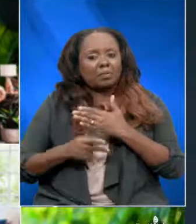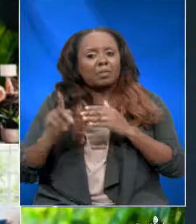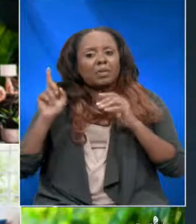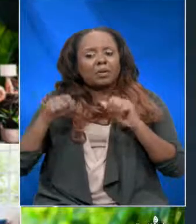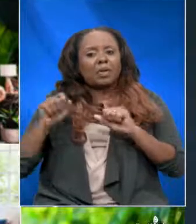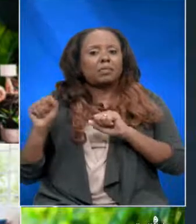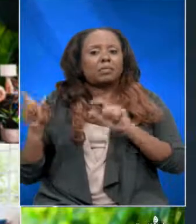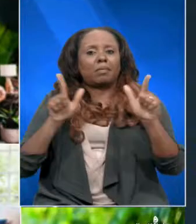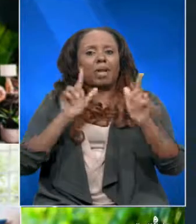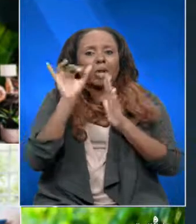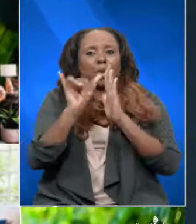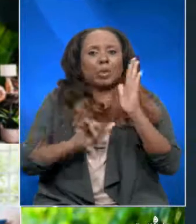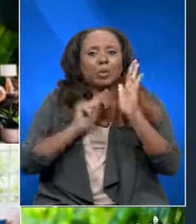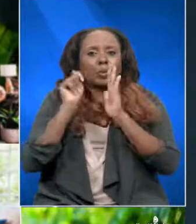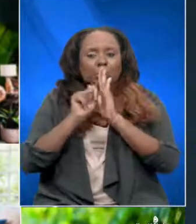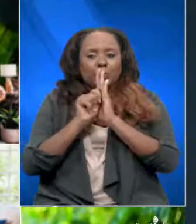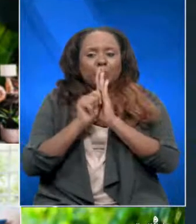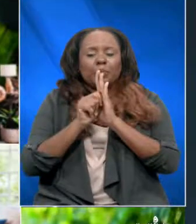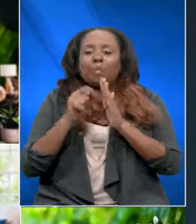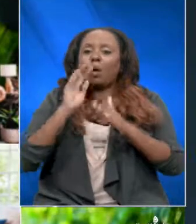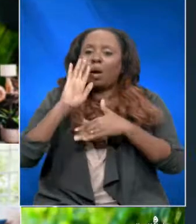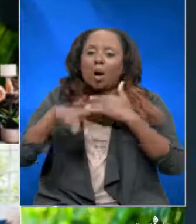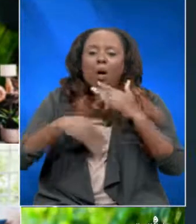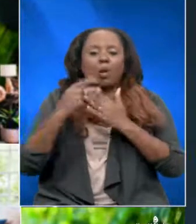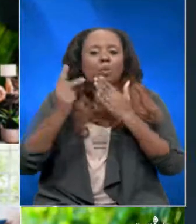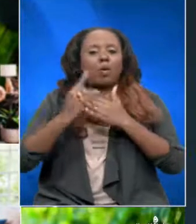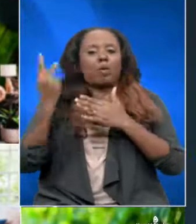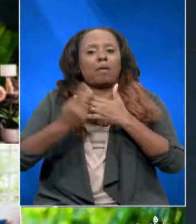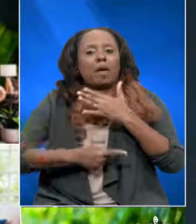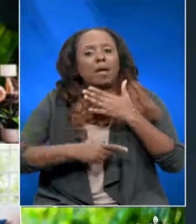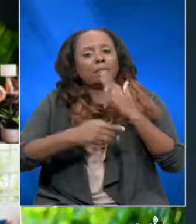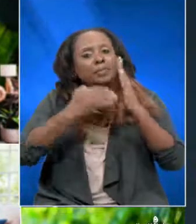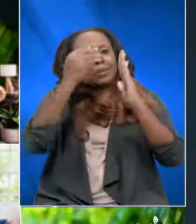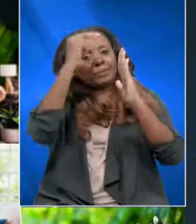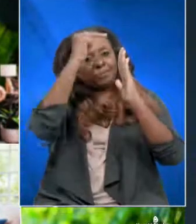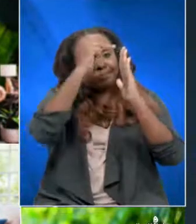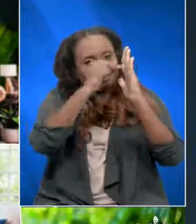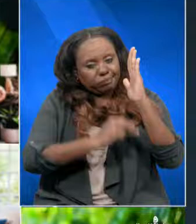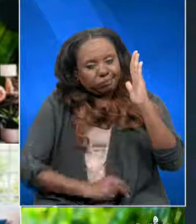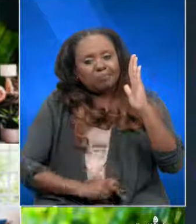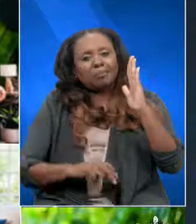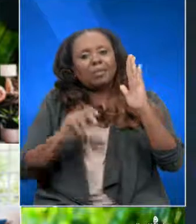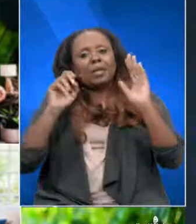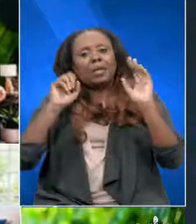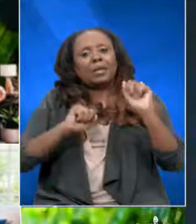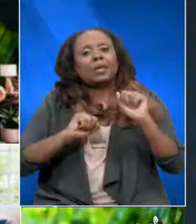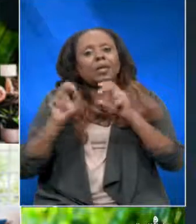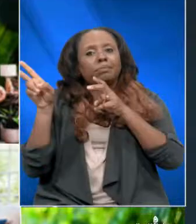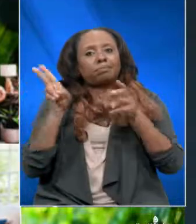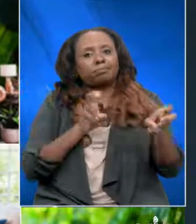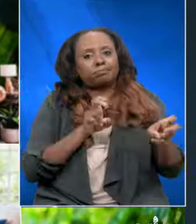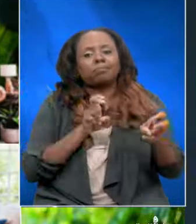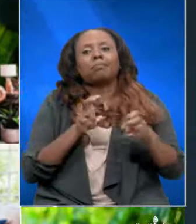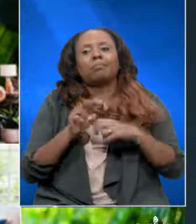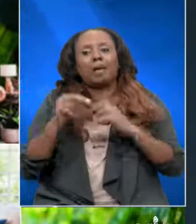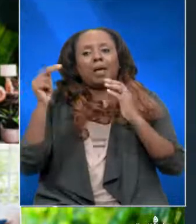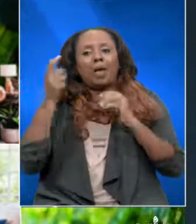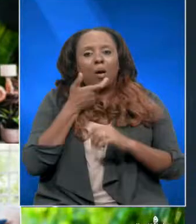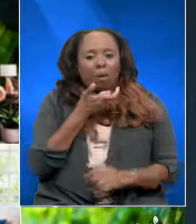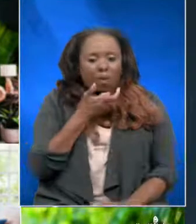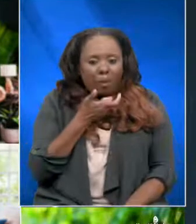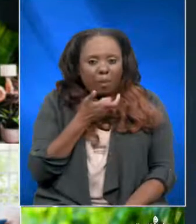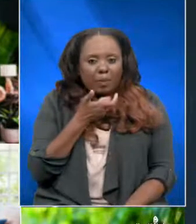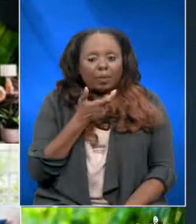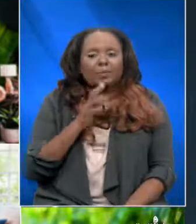to the YouTube channel, where all of those programs are already there, and you can download them at your leisure and